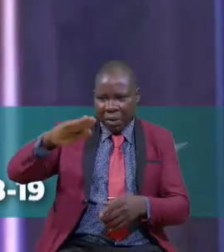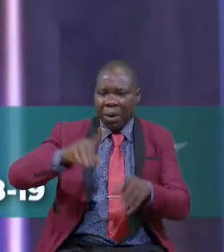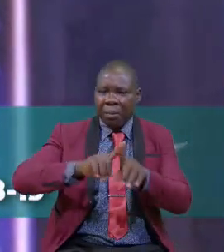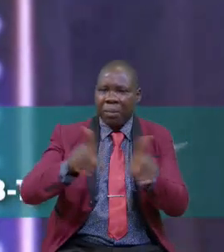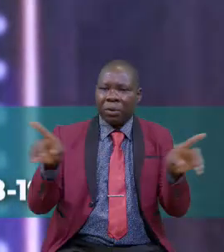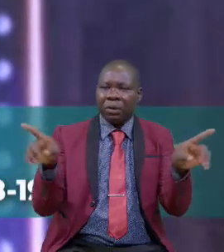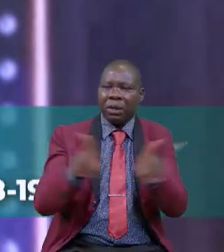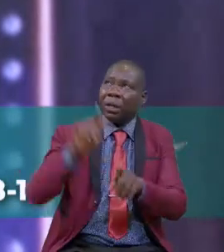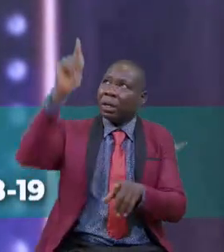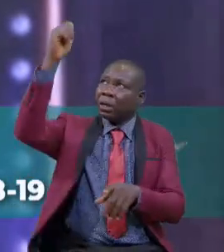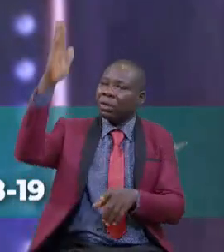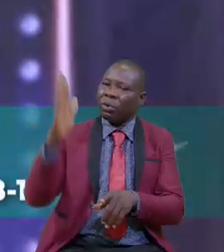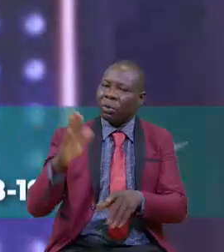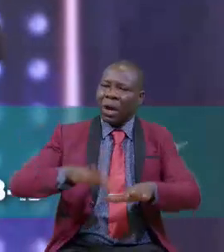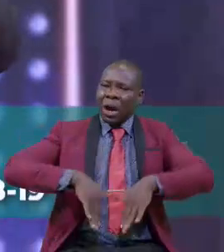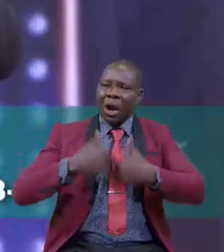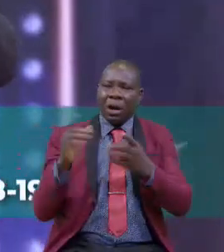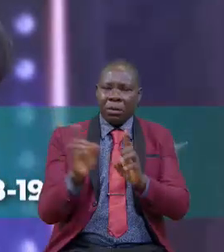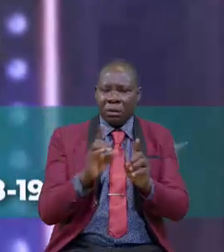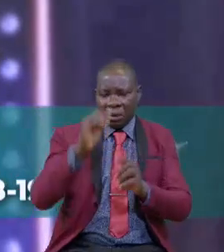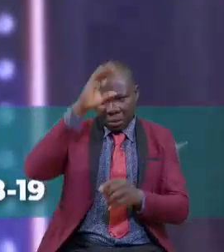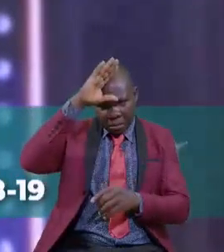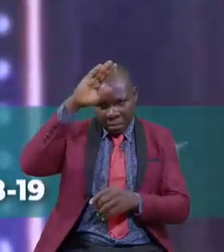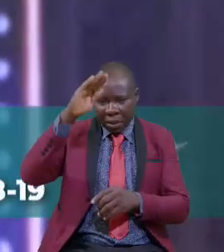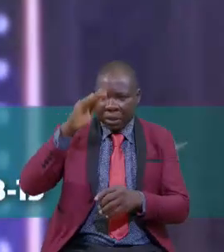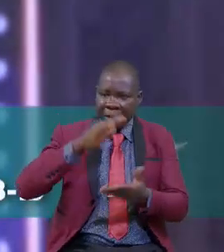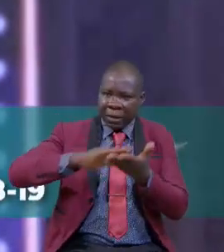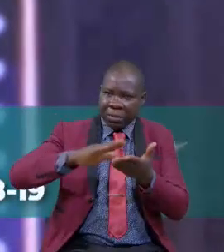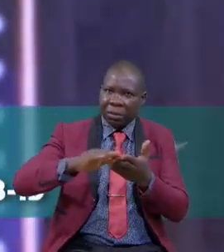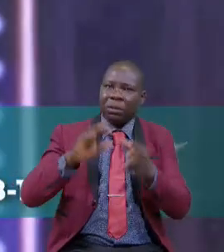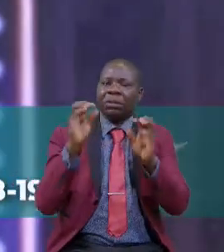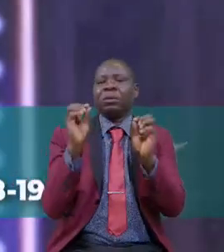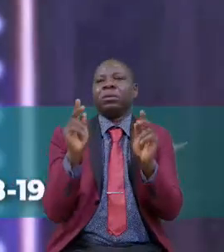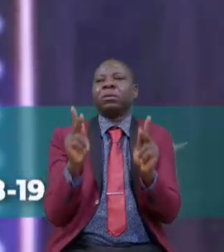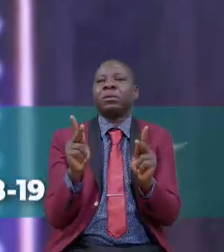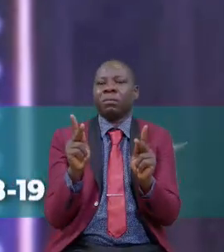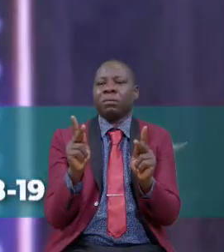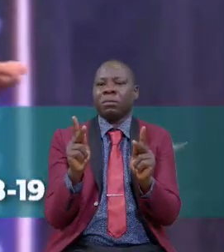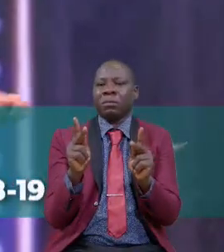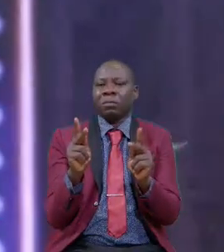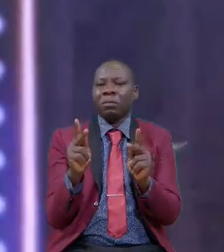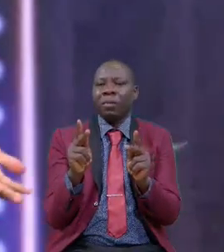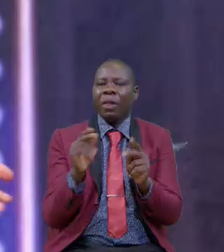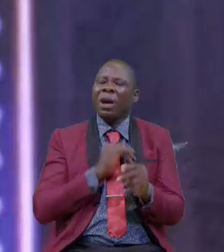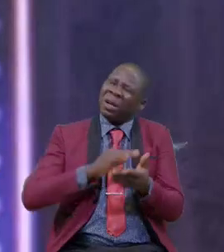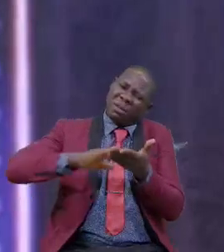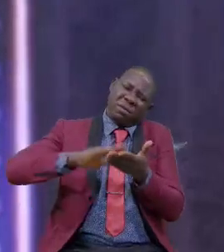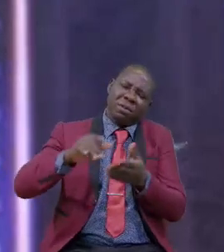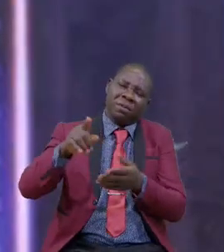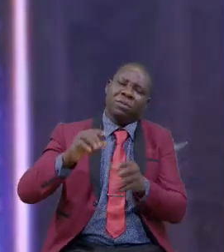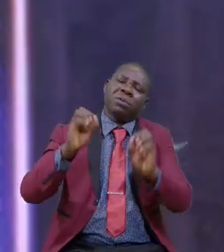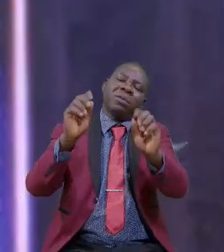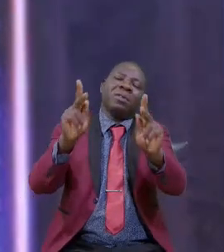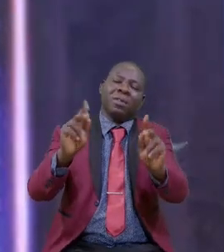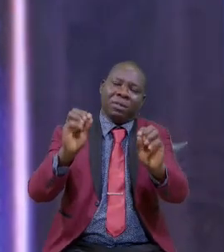pardon? It's okay, I won't touch you, you know, I forgive you, it's all right, at least God has put